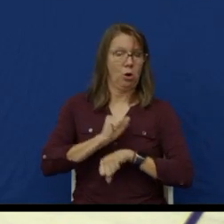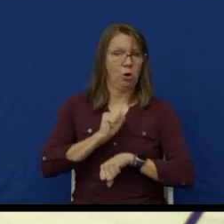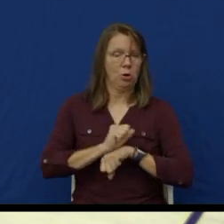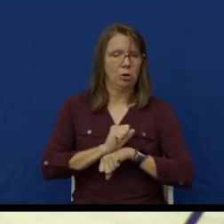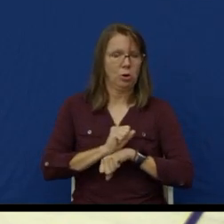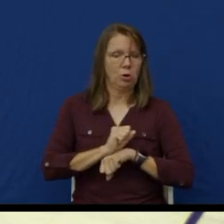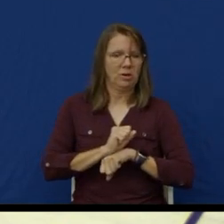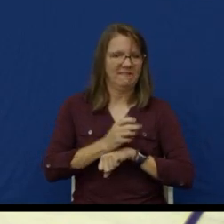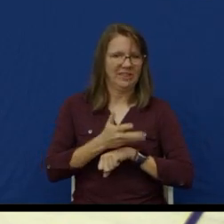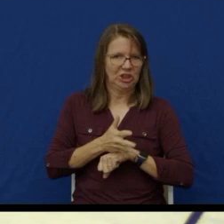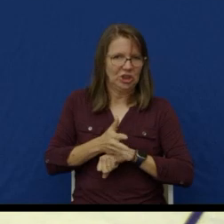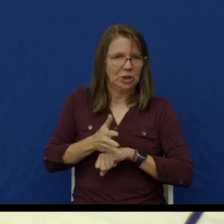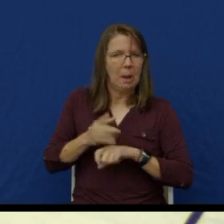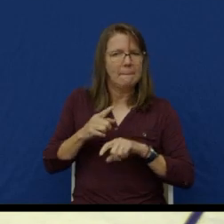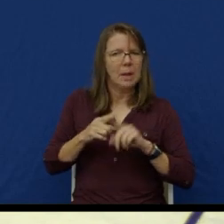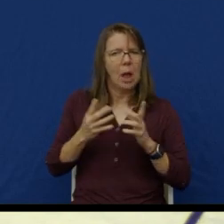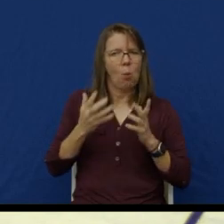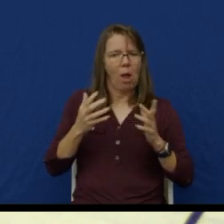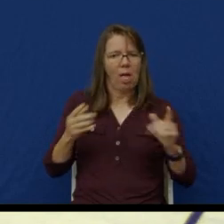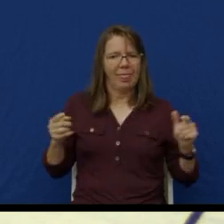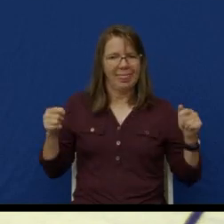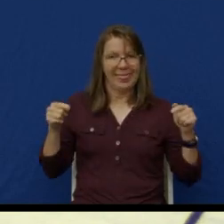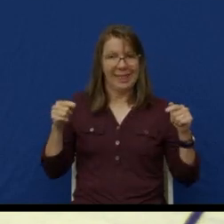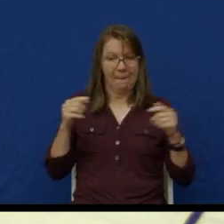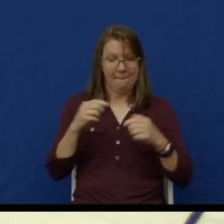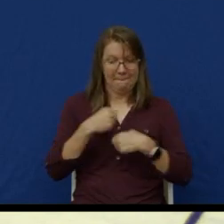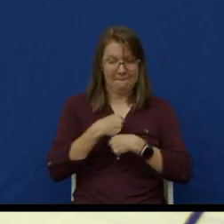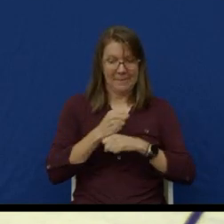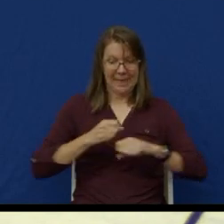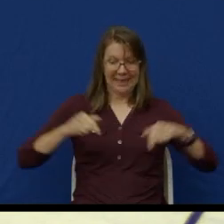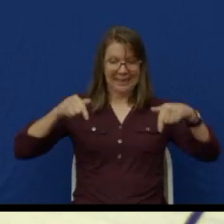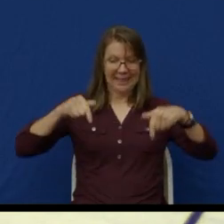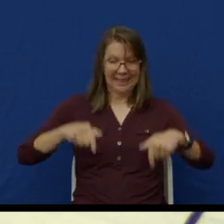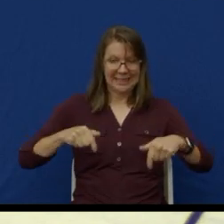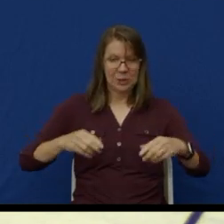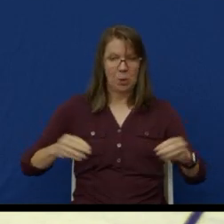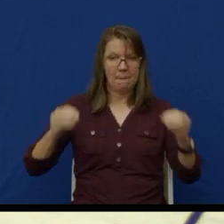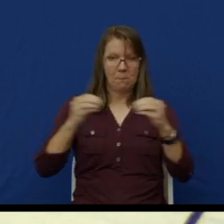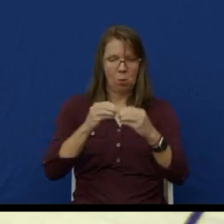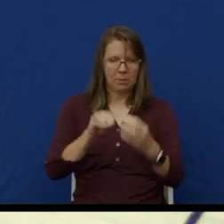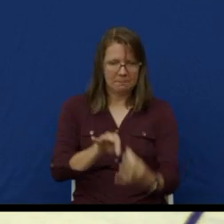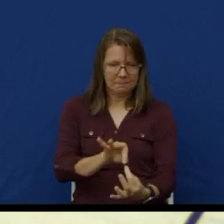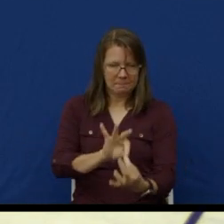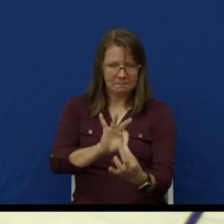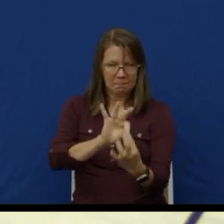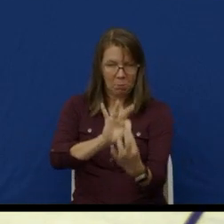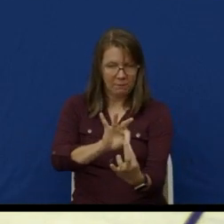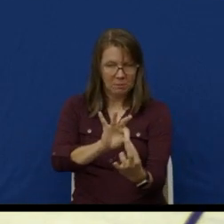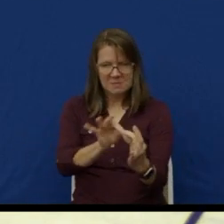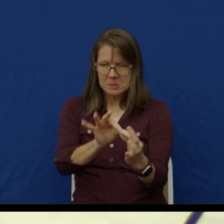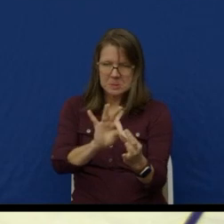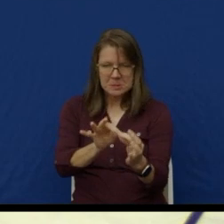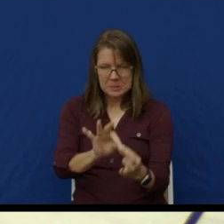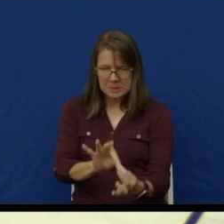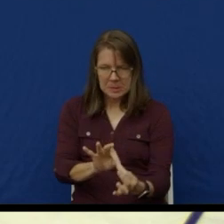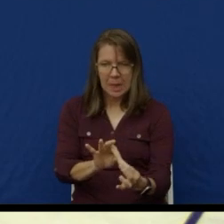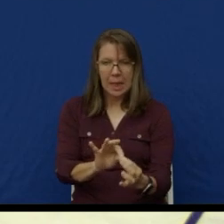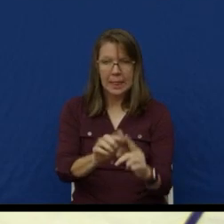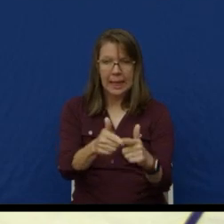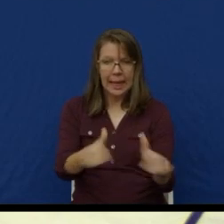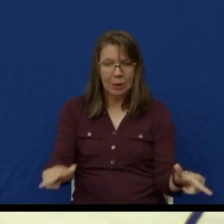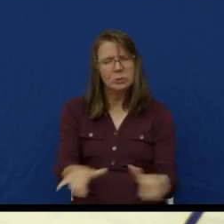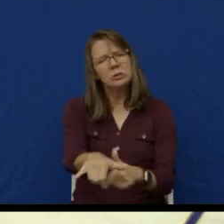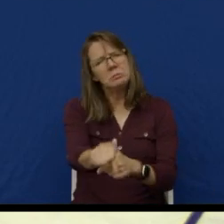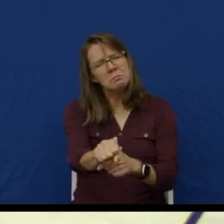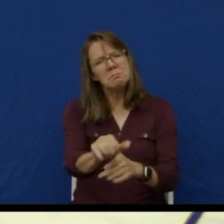want us to perfect this to the extent that we can with the language, but then get to the point where